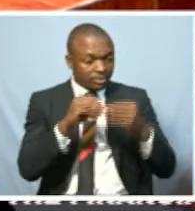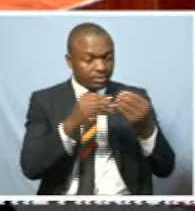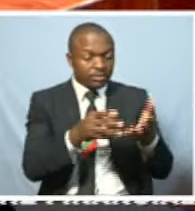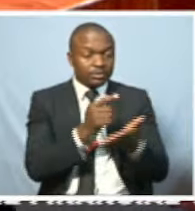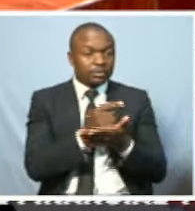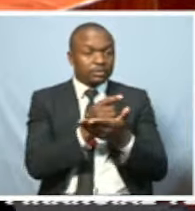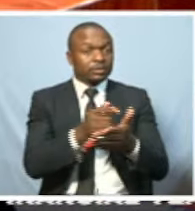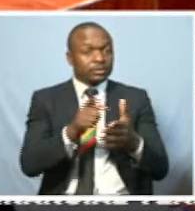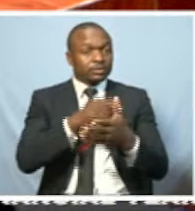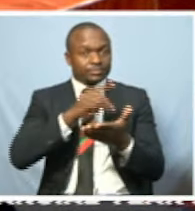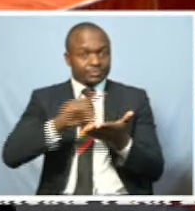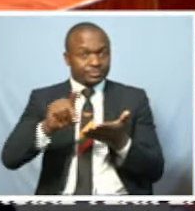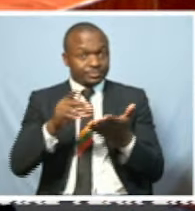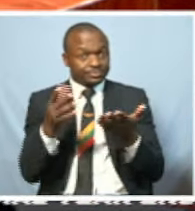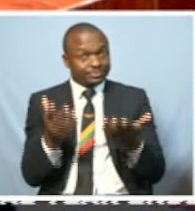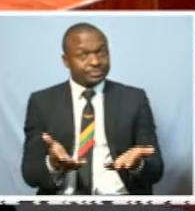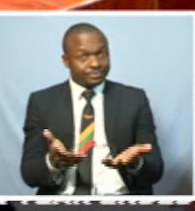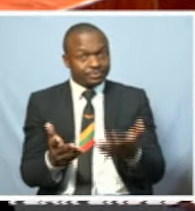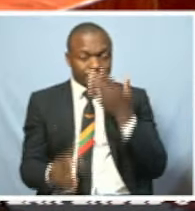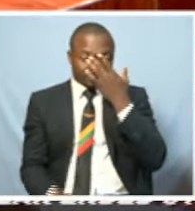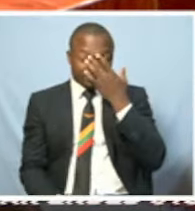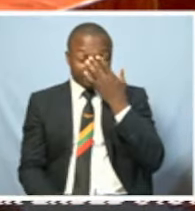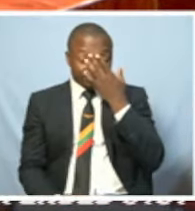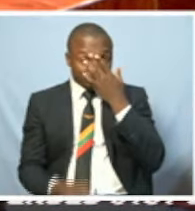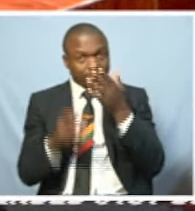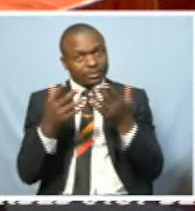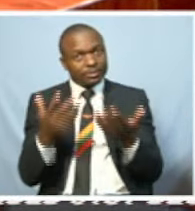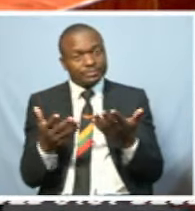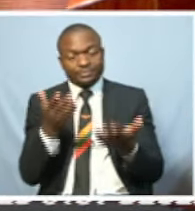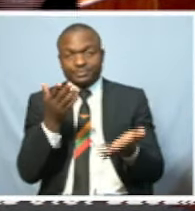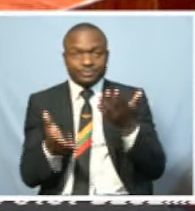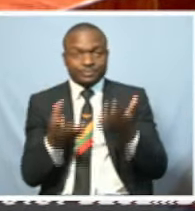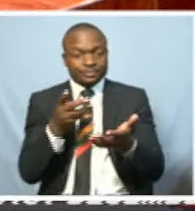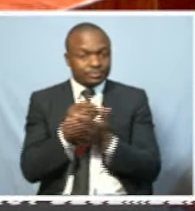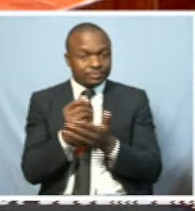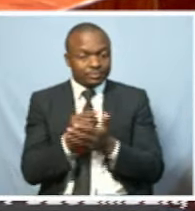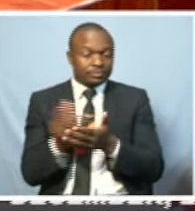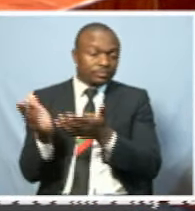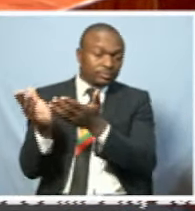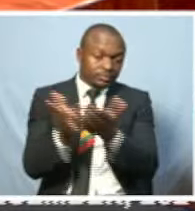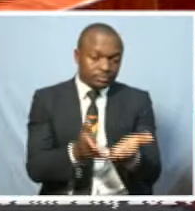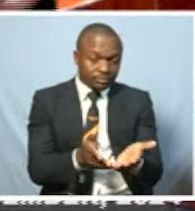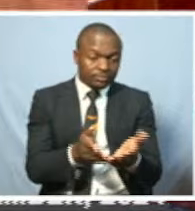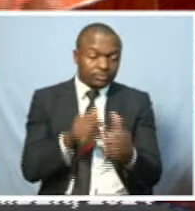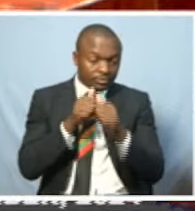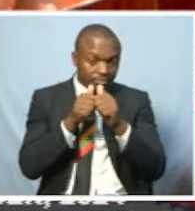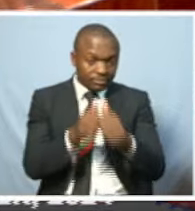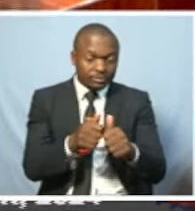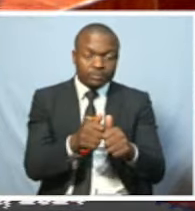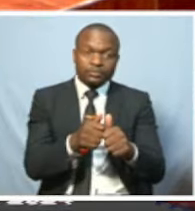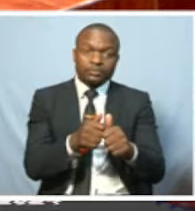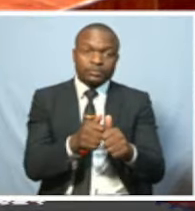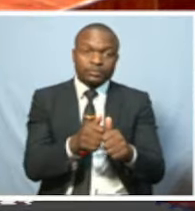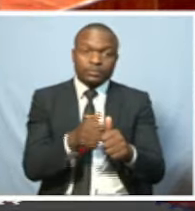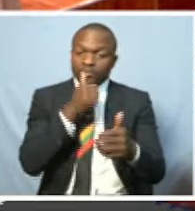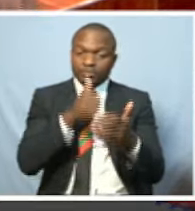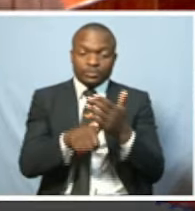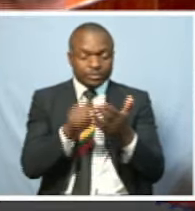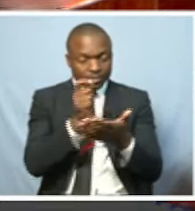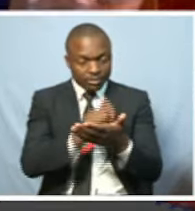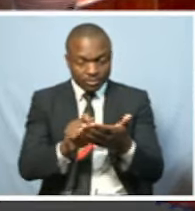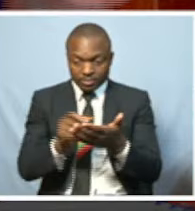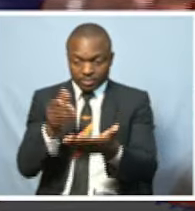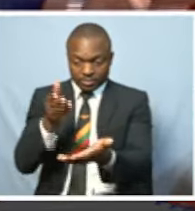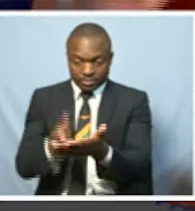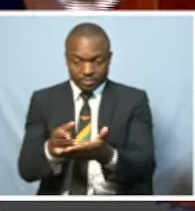week, isn't it? Or maybe the funding comes to say, okay, following the letter that you wrote, here is the money